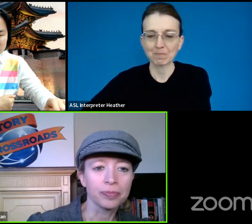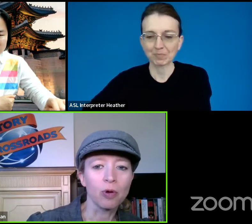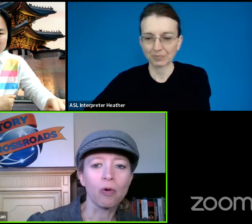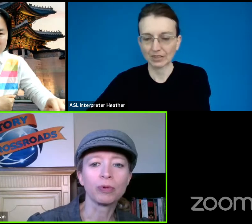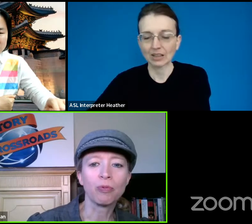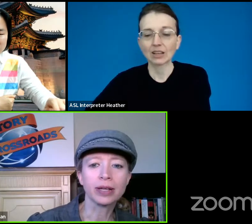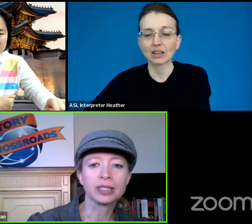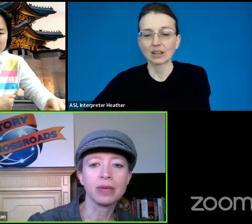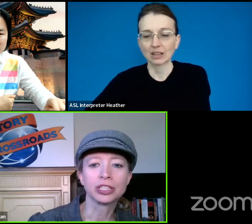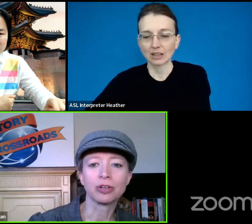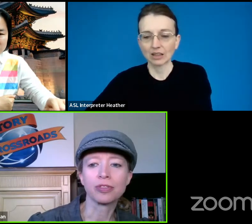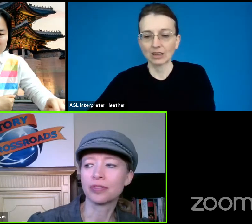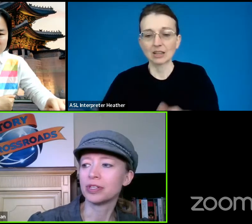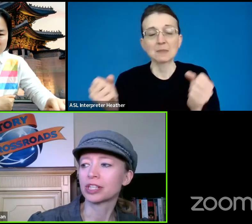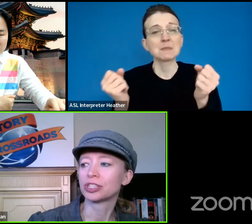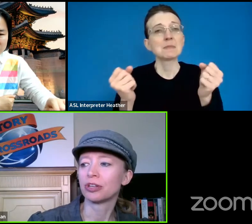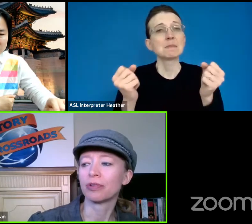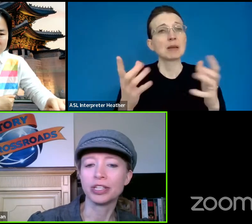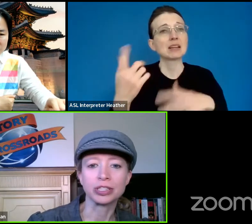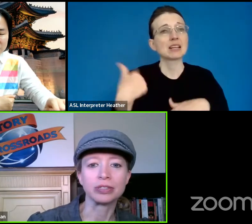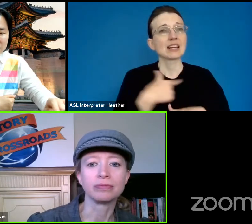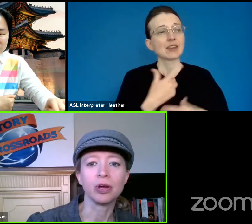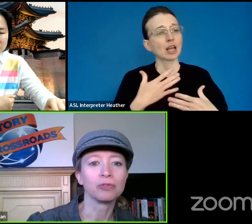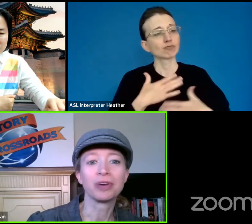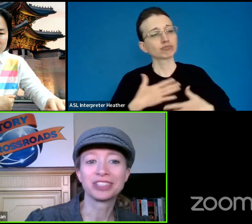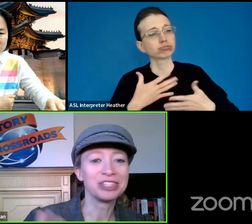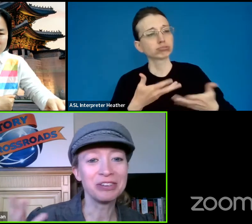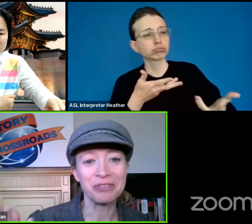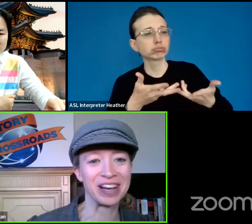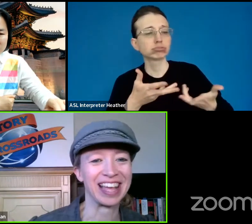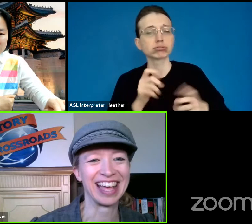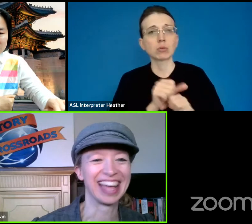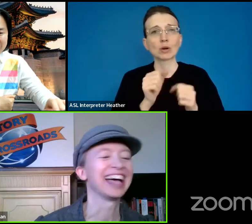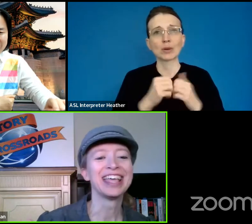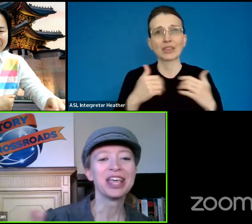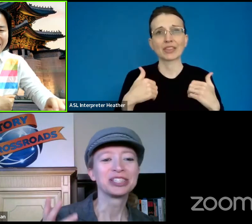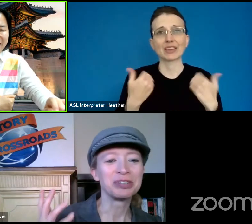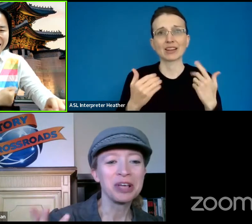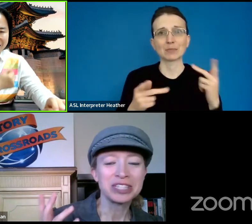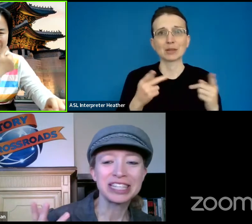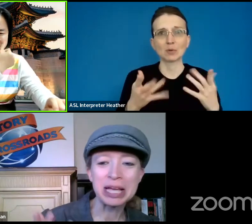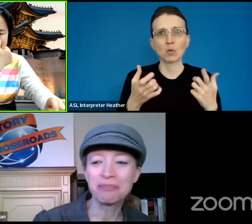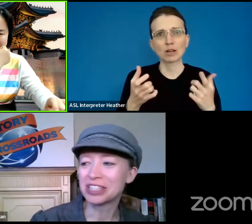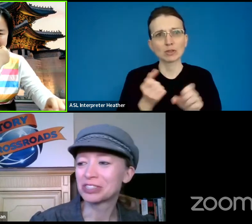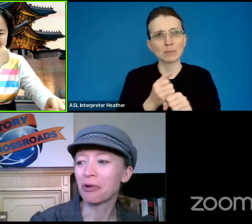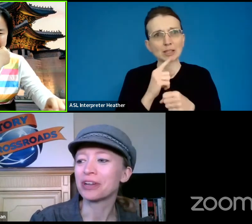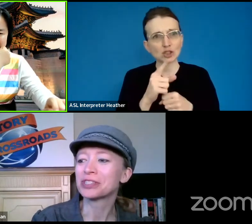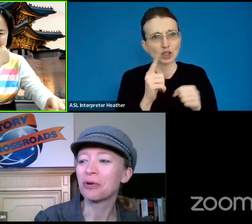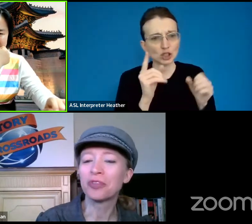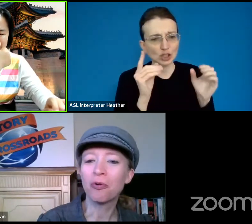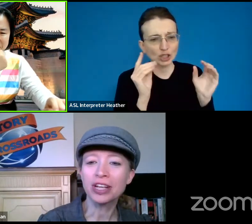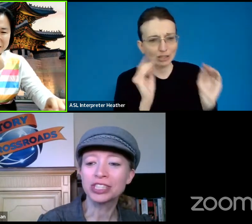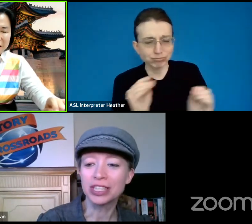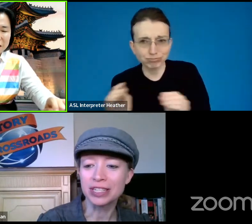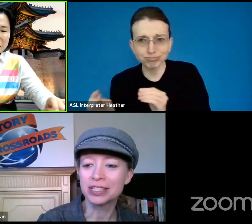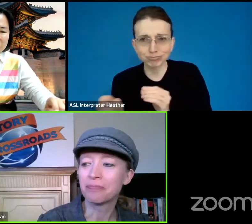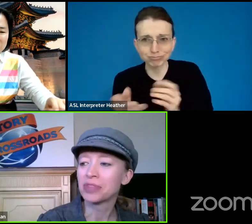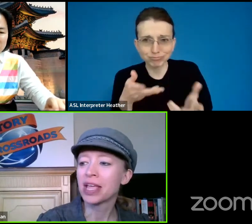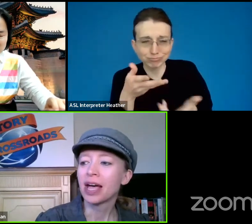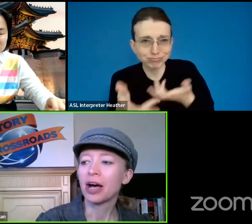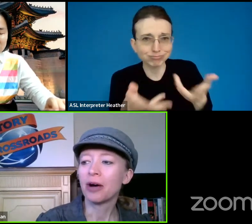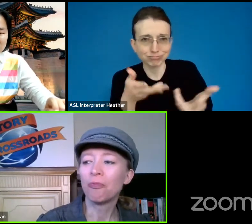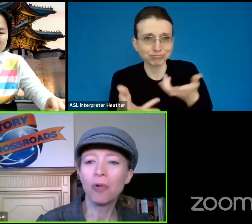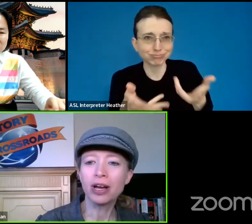youth, or we want to make sure that the next generation knows what to do to keep these stories. So the question